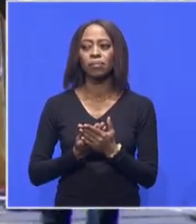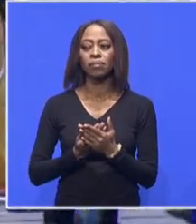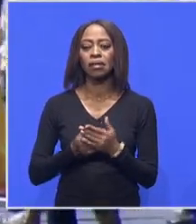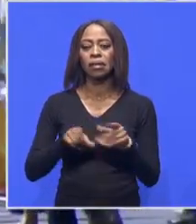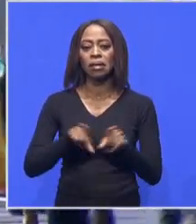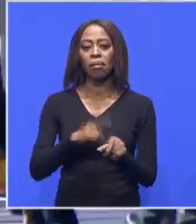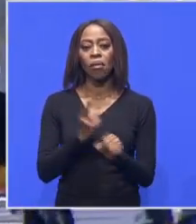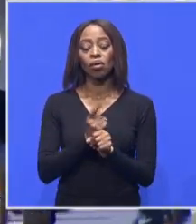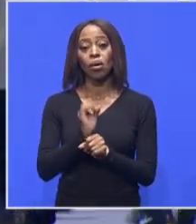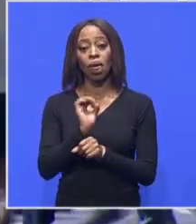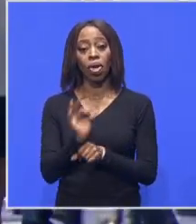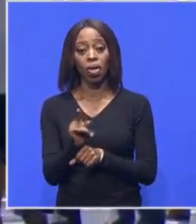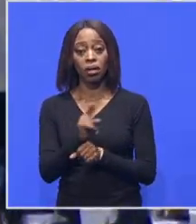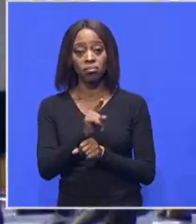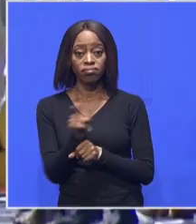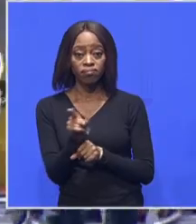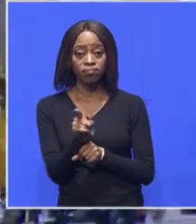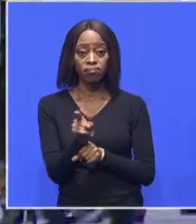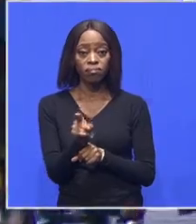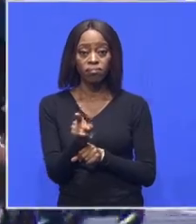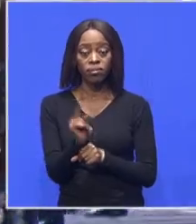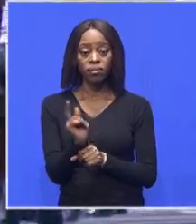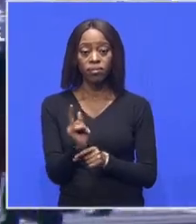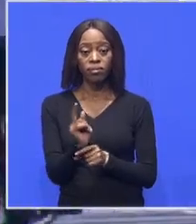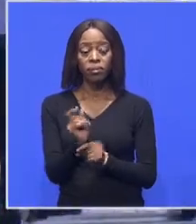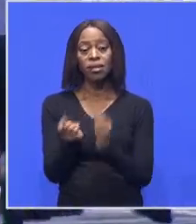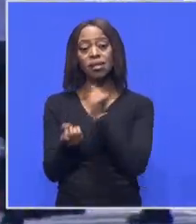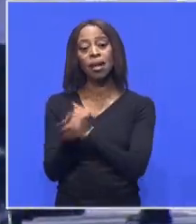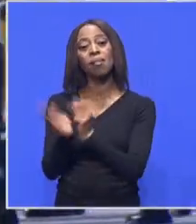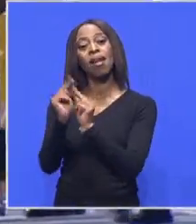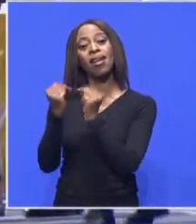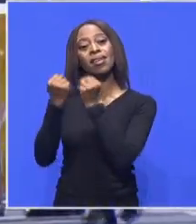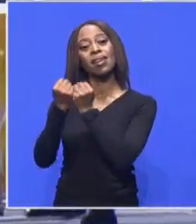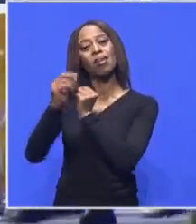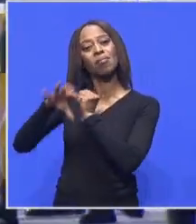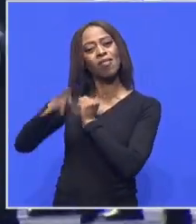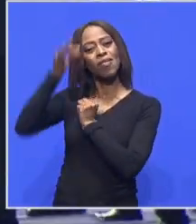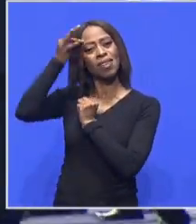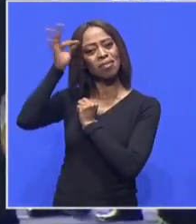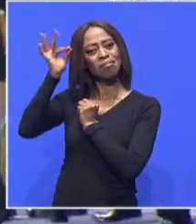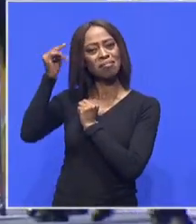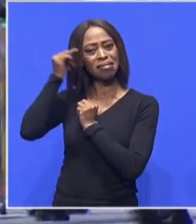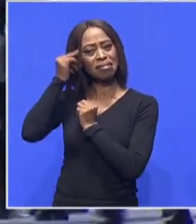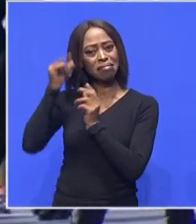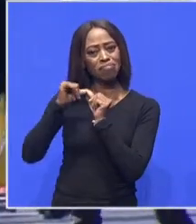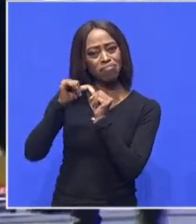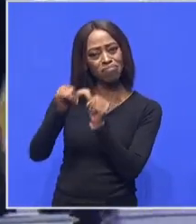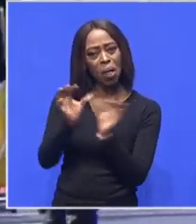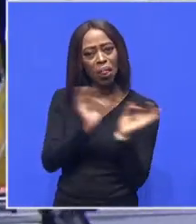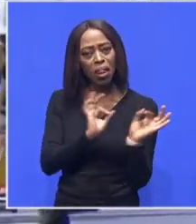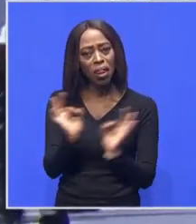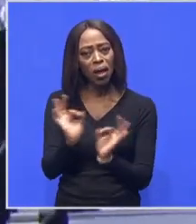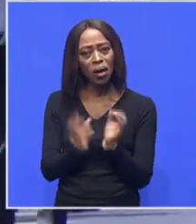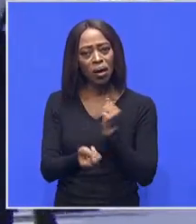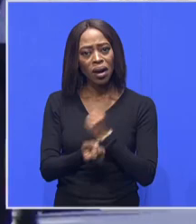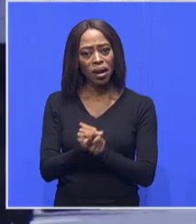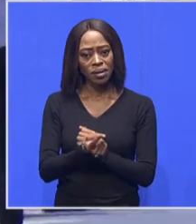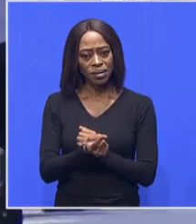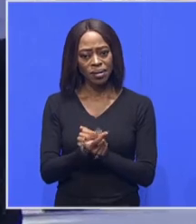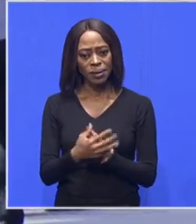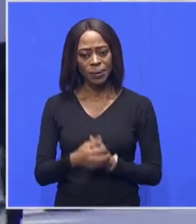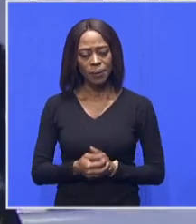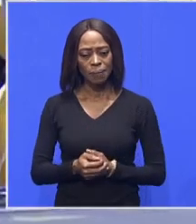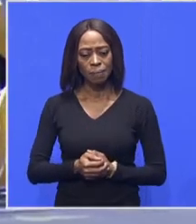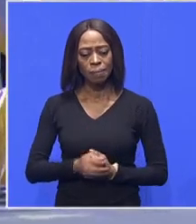if that has to then shift over to national and provincial governments, how sustainable do you think that would be for the country? Look,